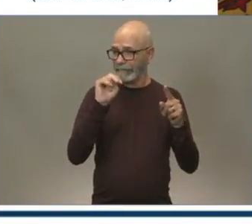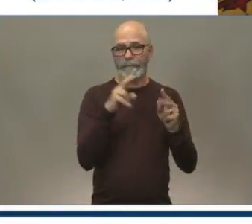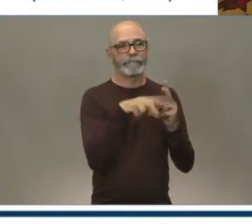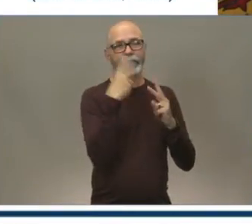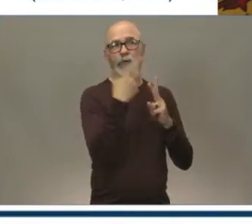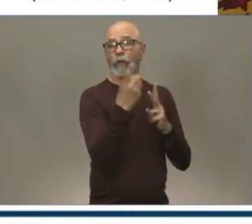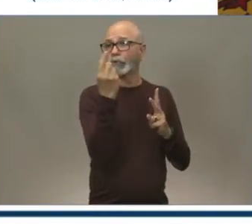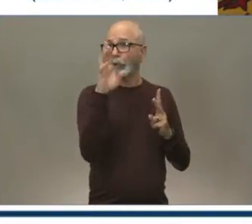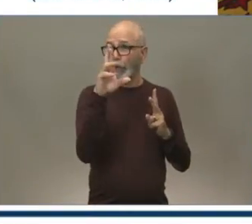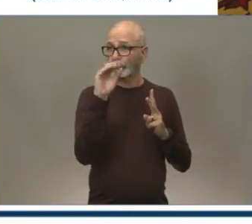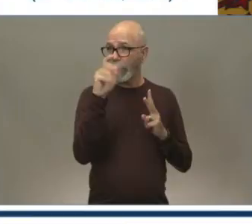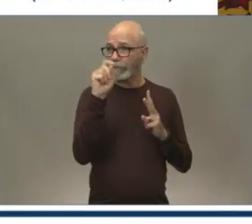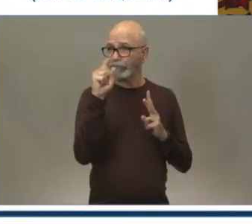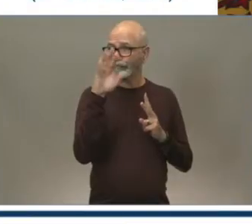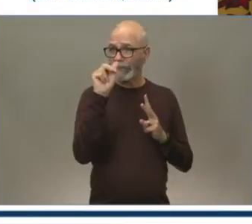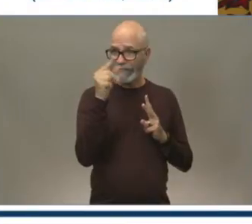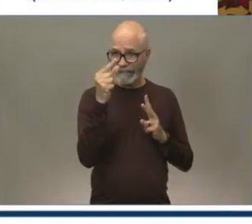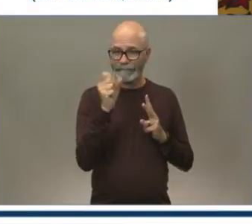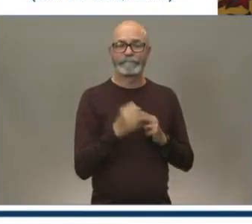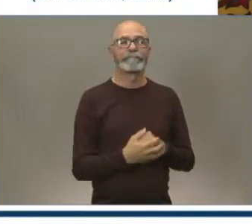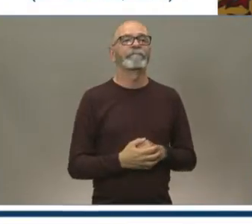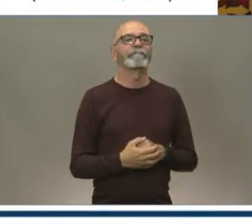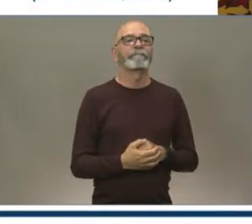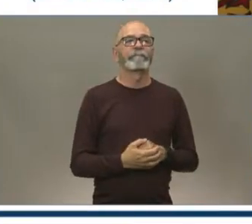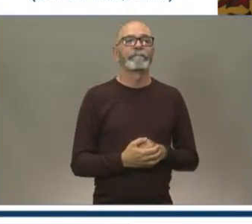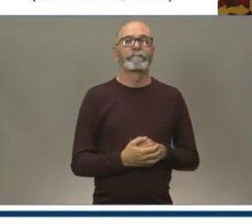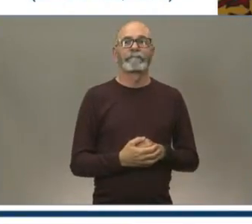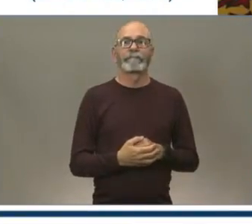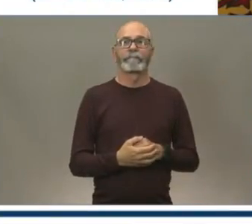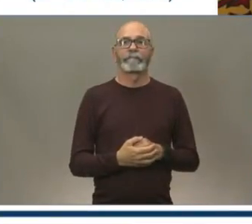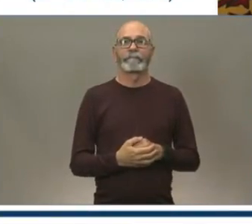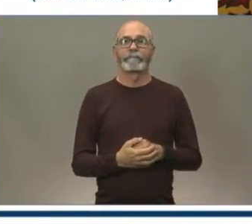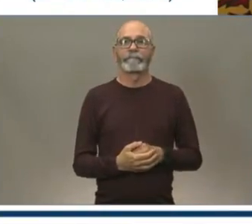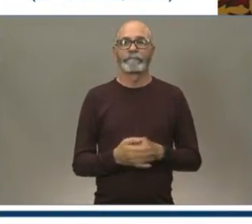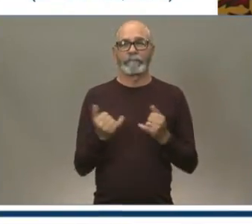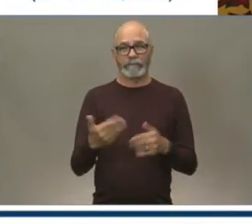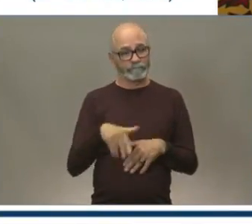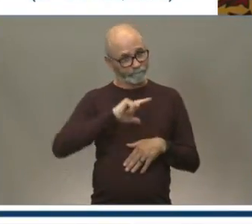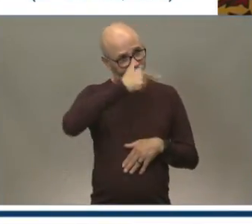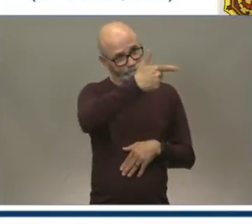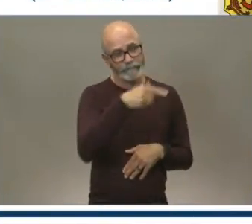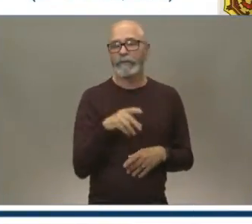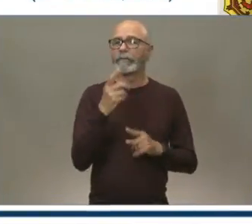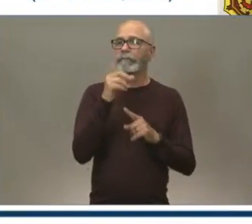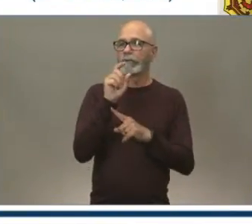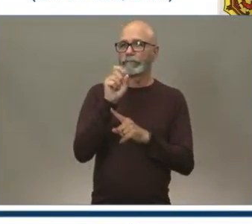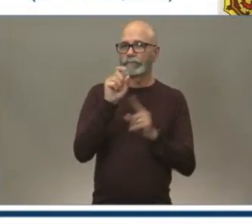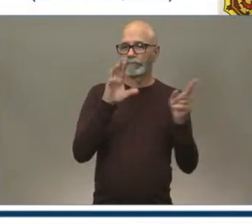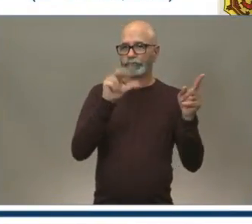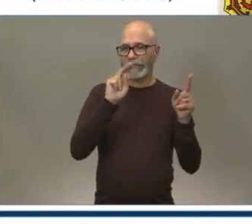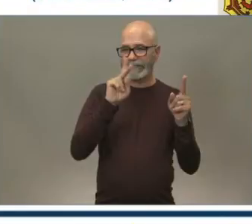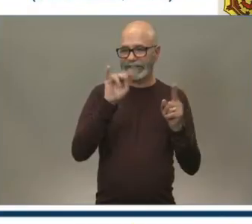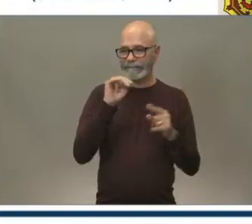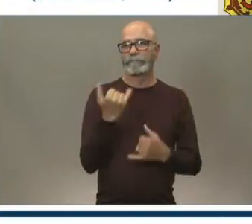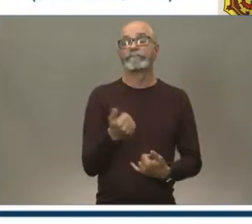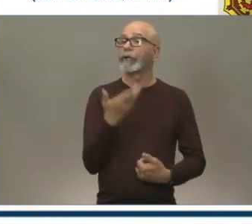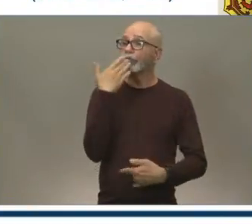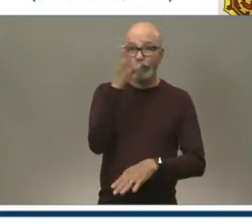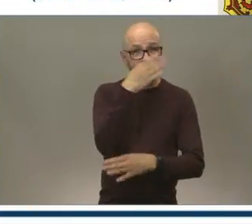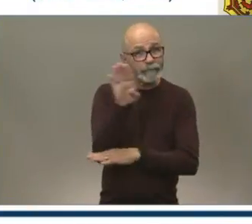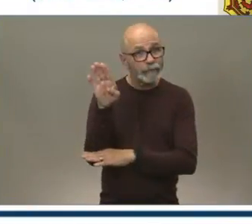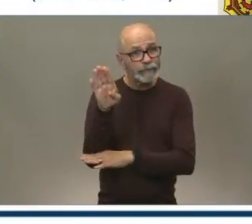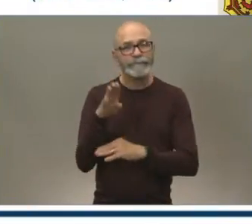Rankin, and Nova Scotia's Chief Medical Officer of Health, Dr. Robert Strang. Go ahead, Premier. Thank you, Chrissy. Good afternoon, everyone. The state